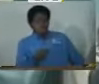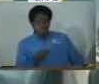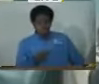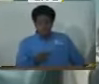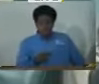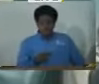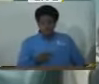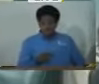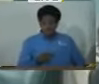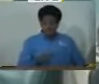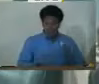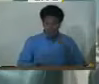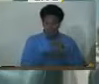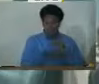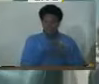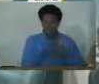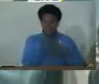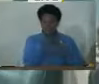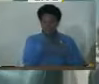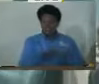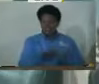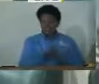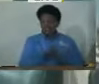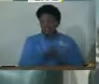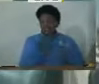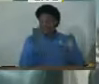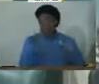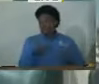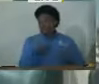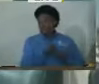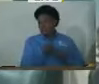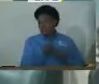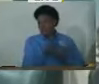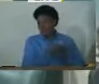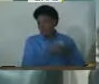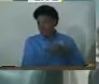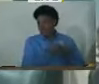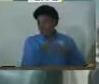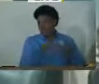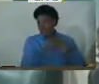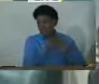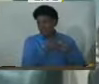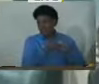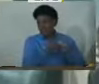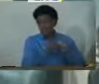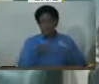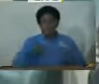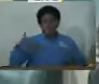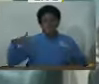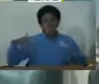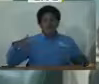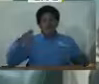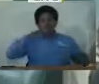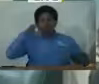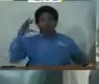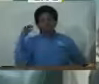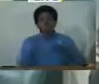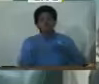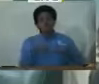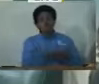Subsequent allegations that a person captured in the video is a member of Parliament placed a